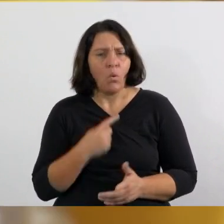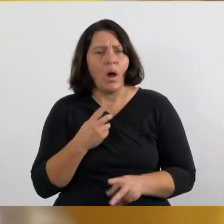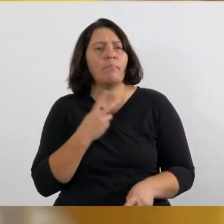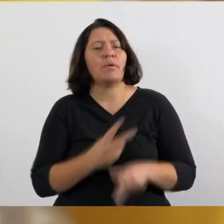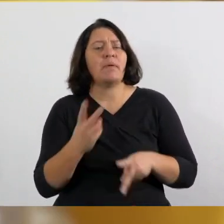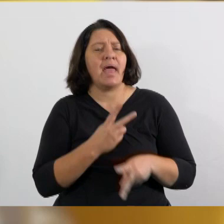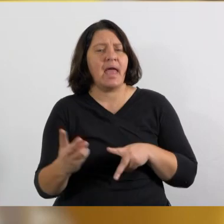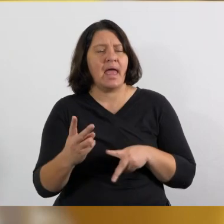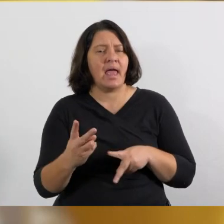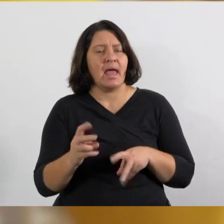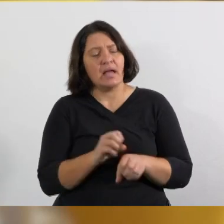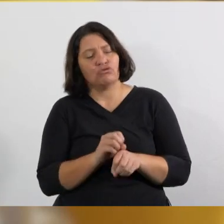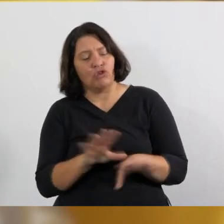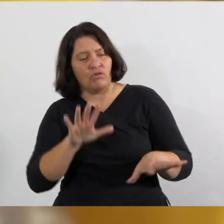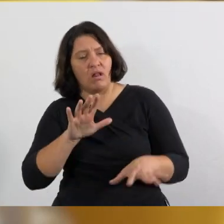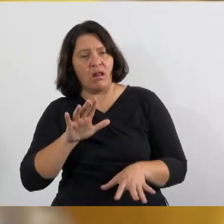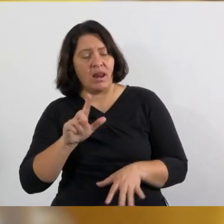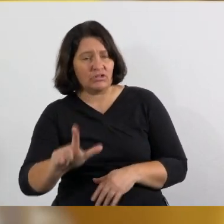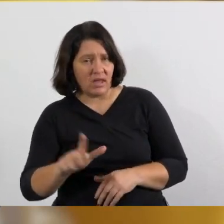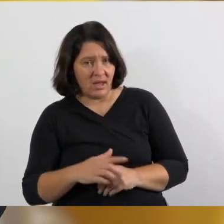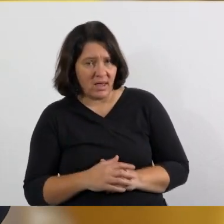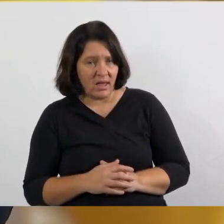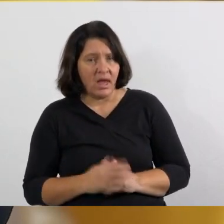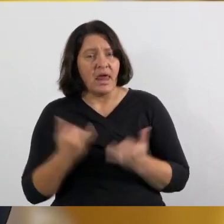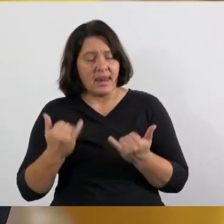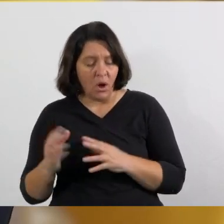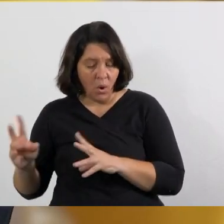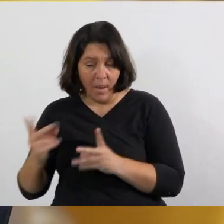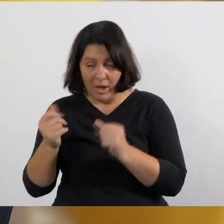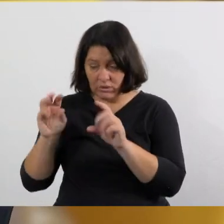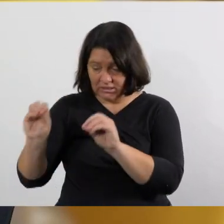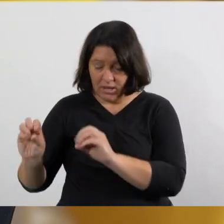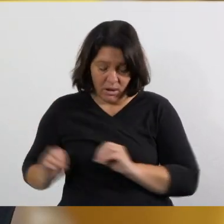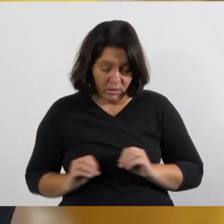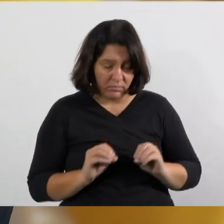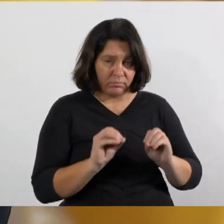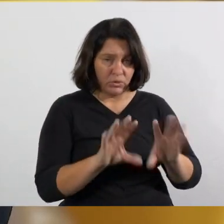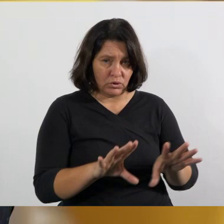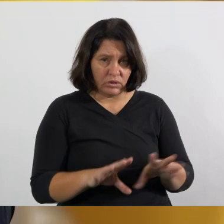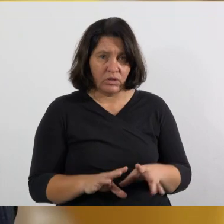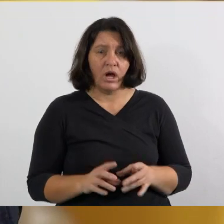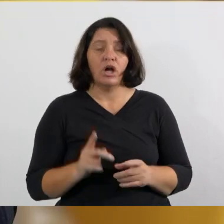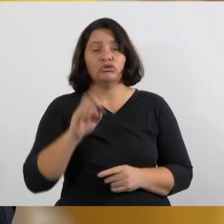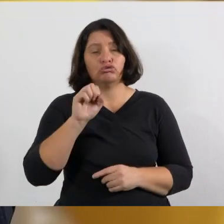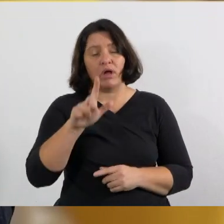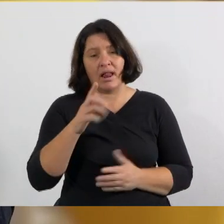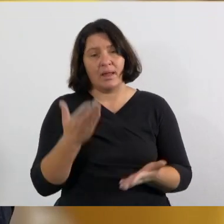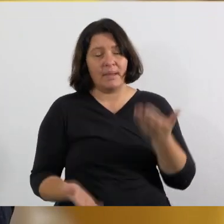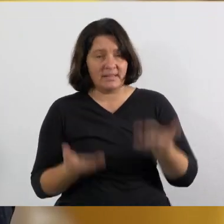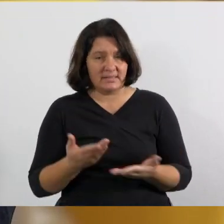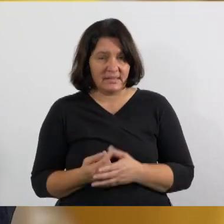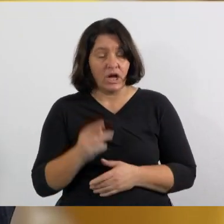When we prepare the general ledger, we will then take the amounts and post them to the trial